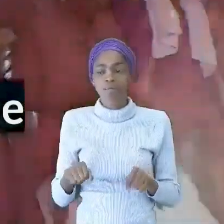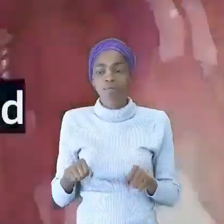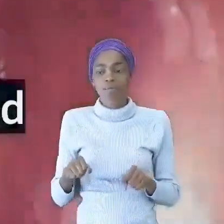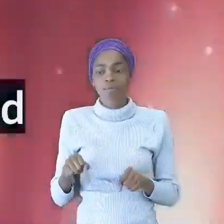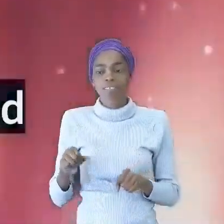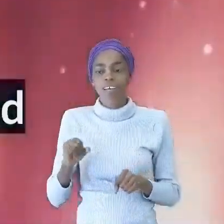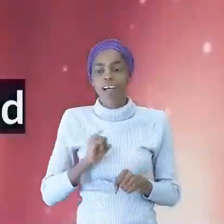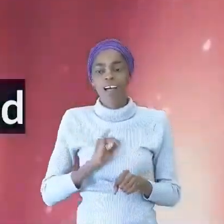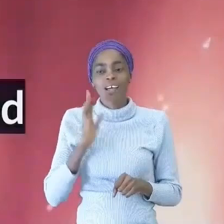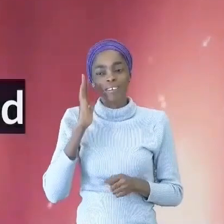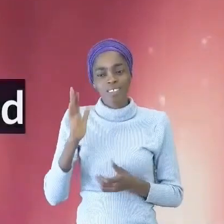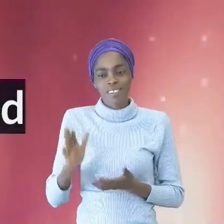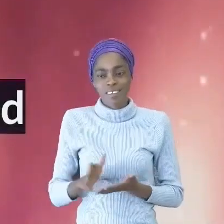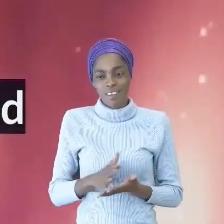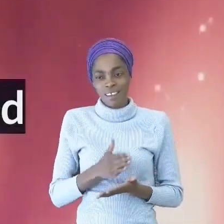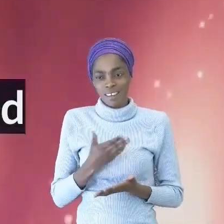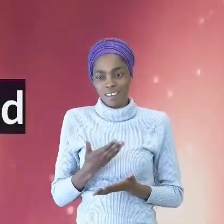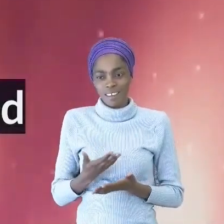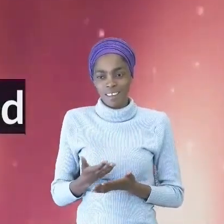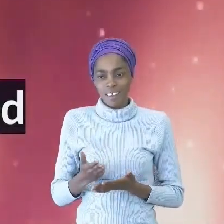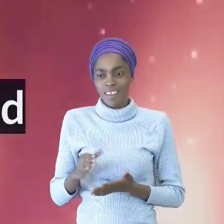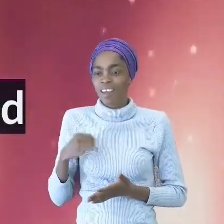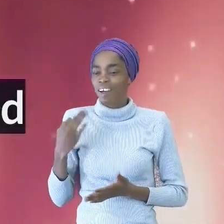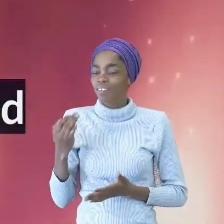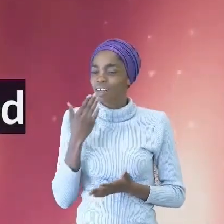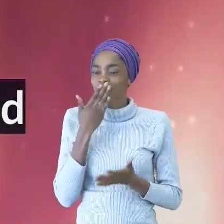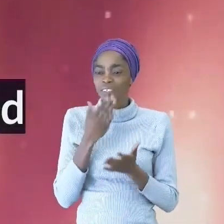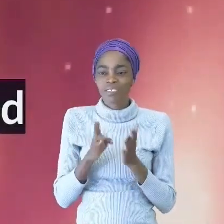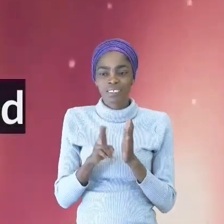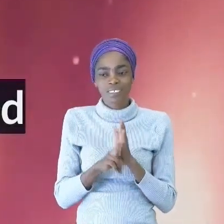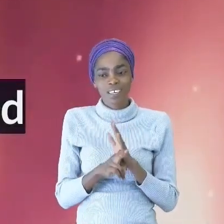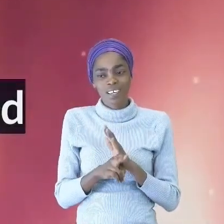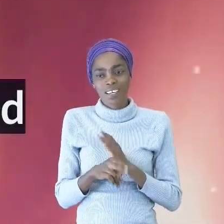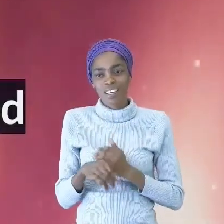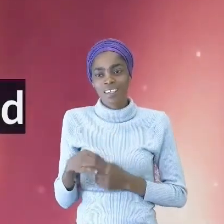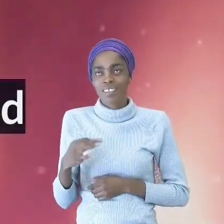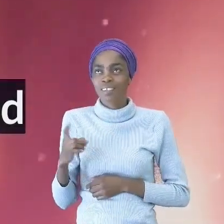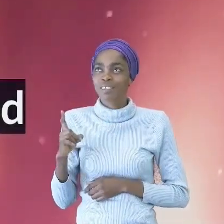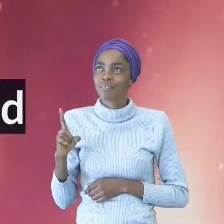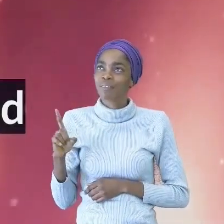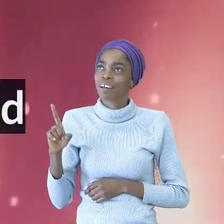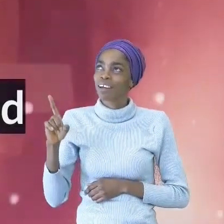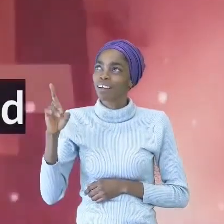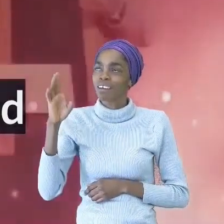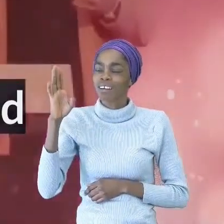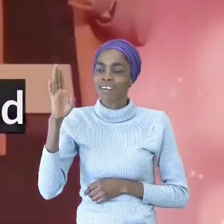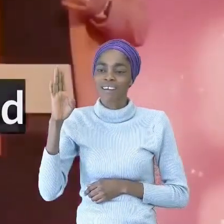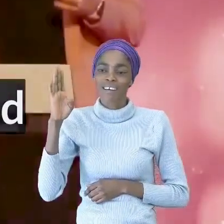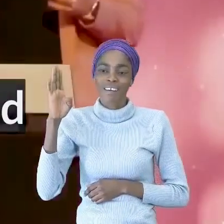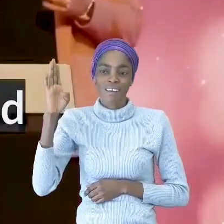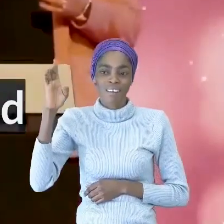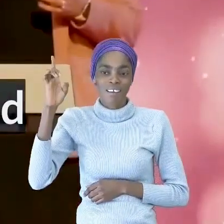in, I will sing of the goodness of God.